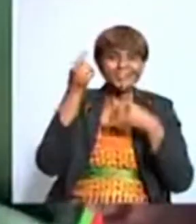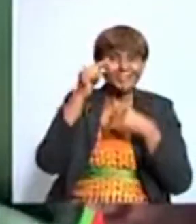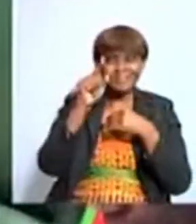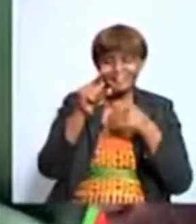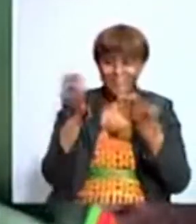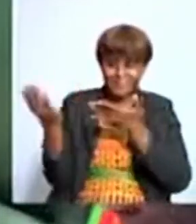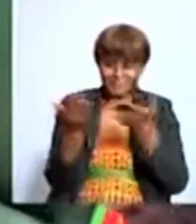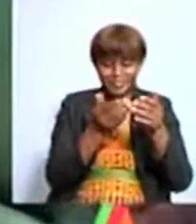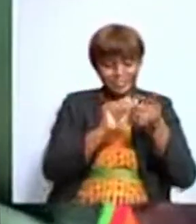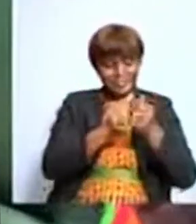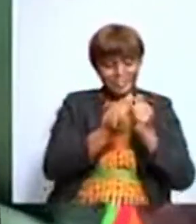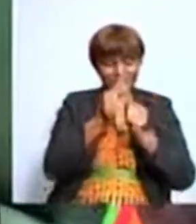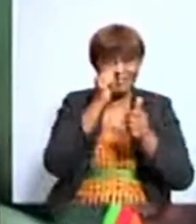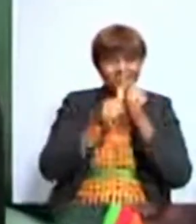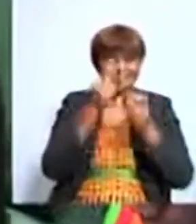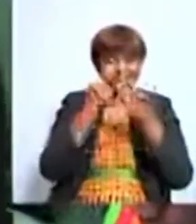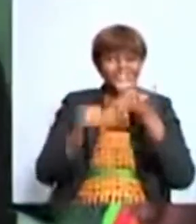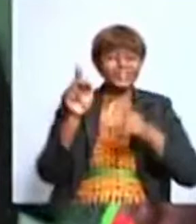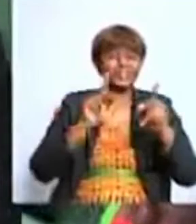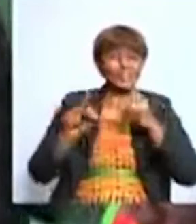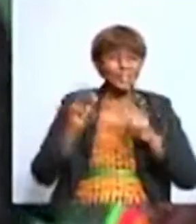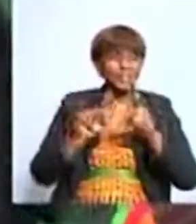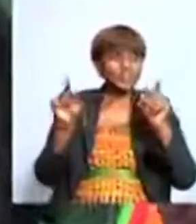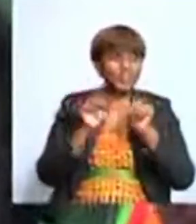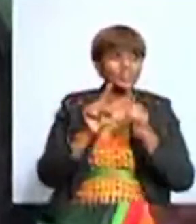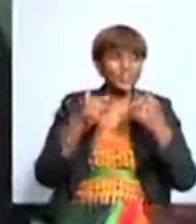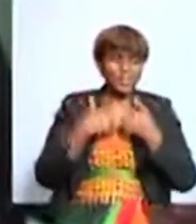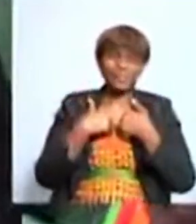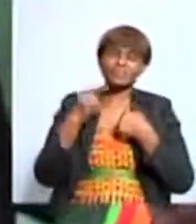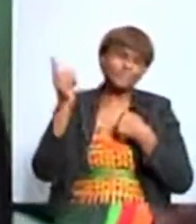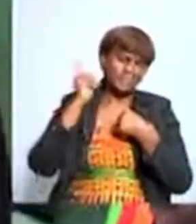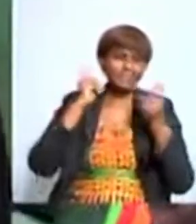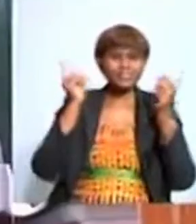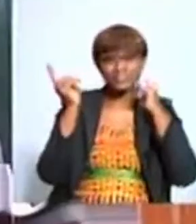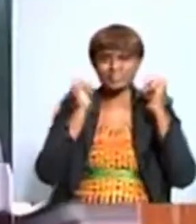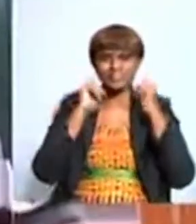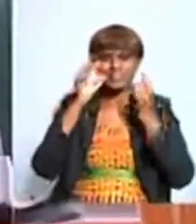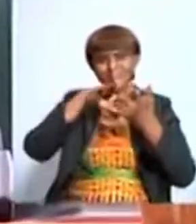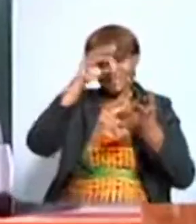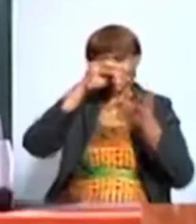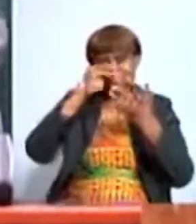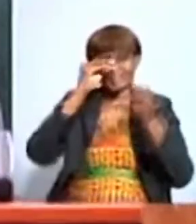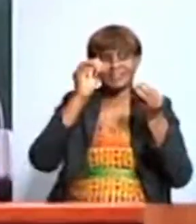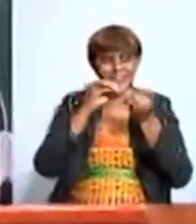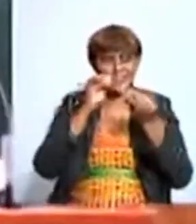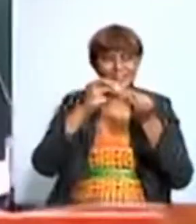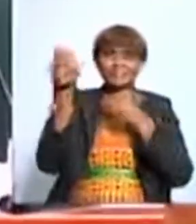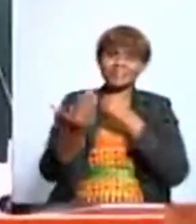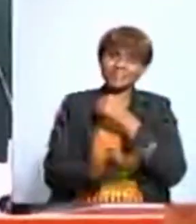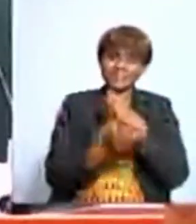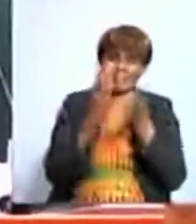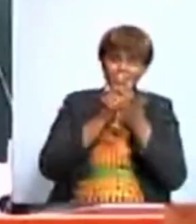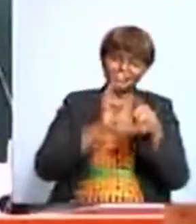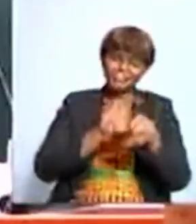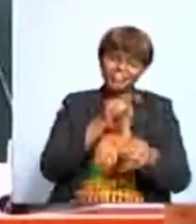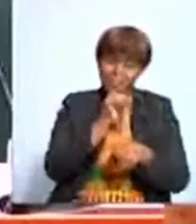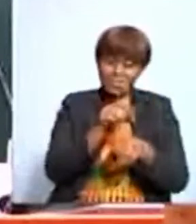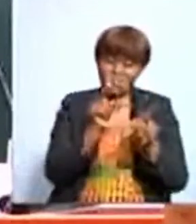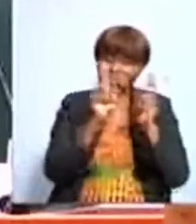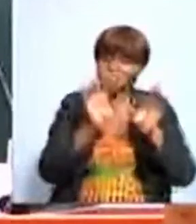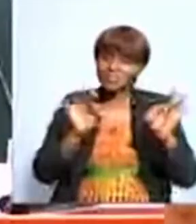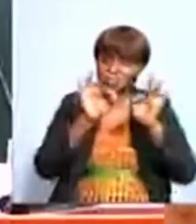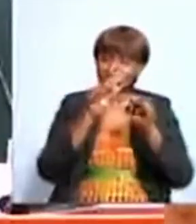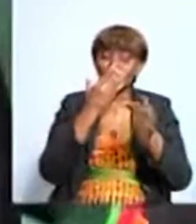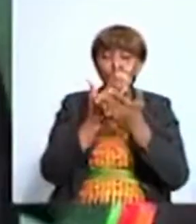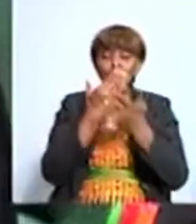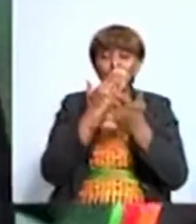this amendment because people at least they've learned something. I mean, it's welcome. At times these things are academic exercise,